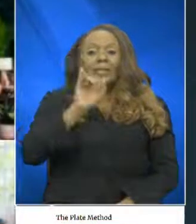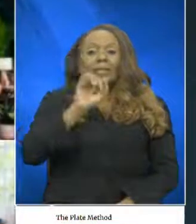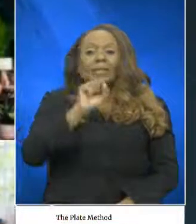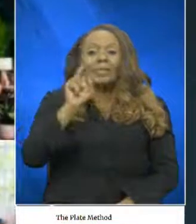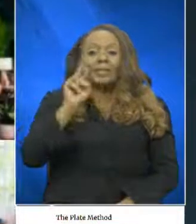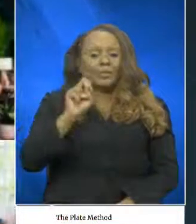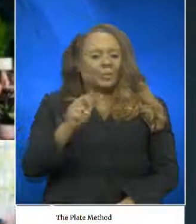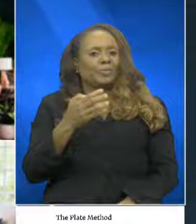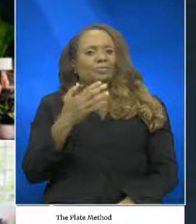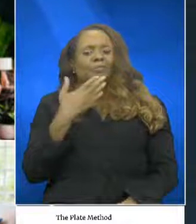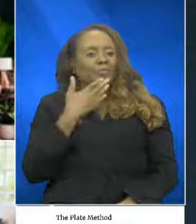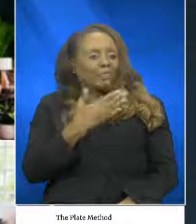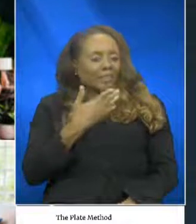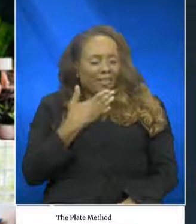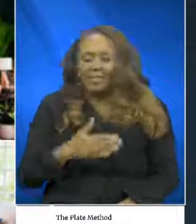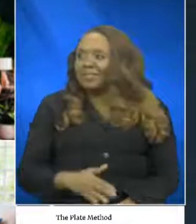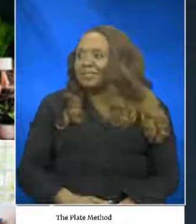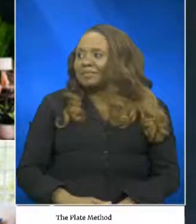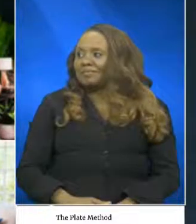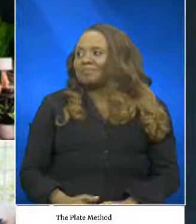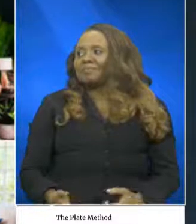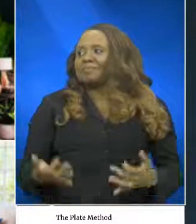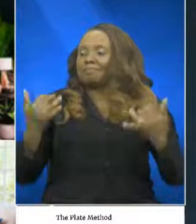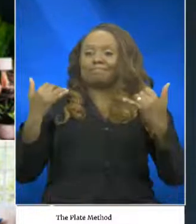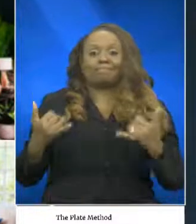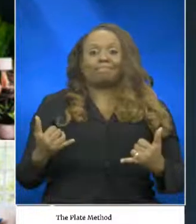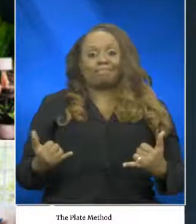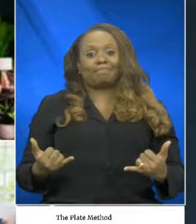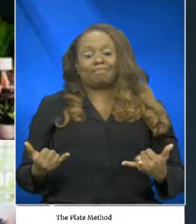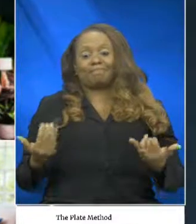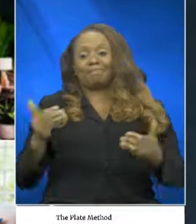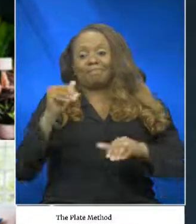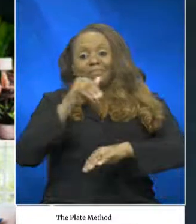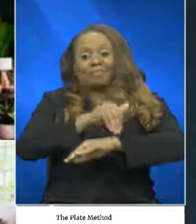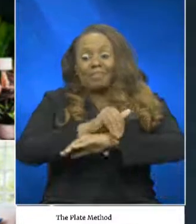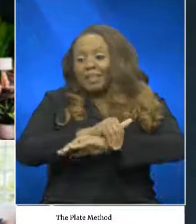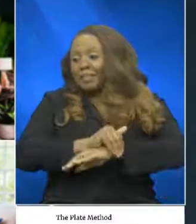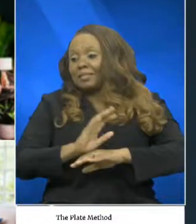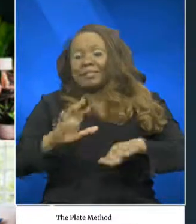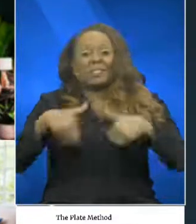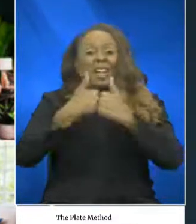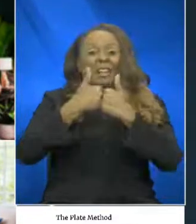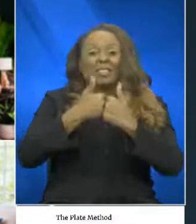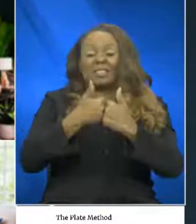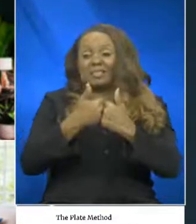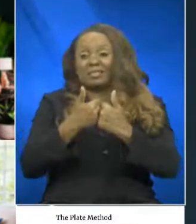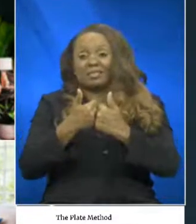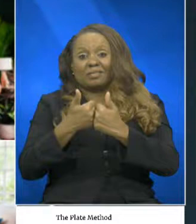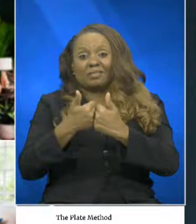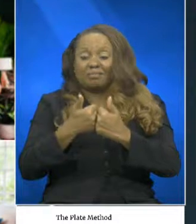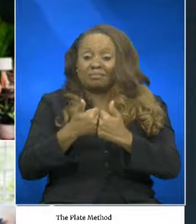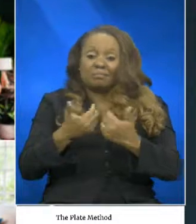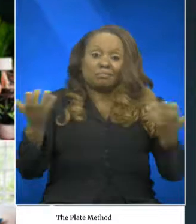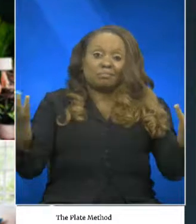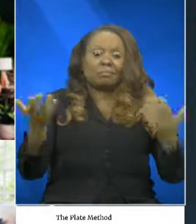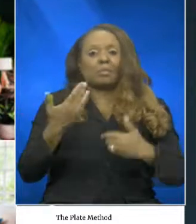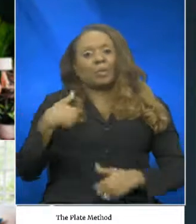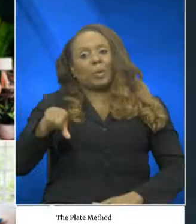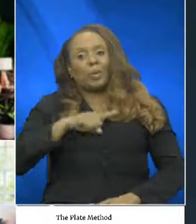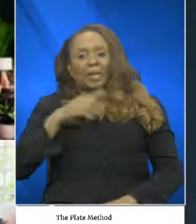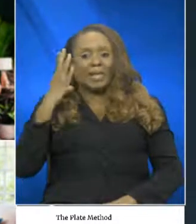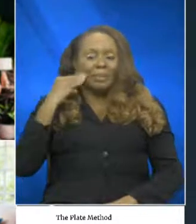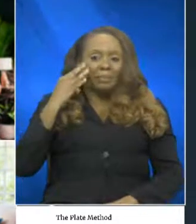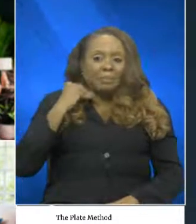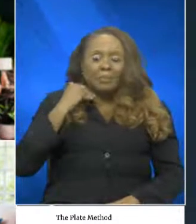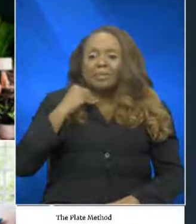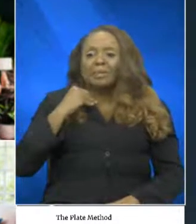David? Well, this is yet another example of the challenges that are presented to us as people and as a country